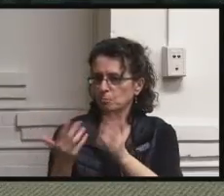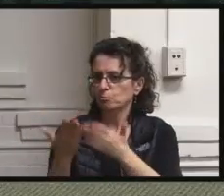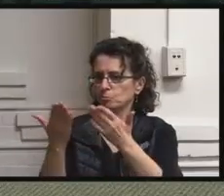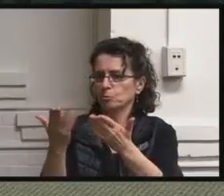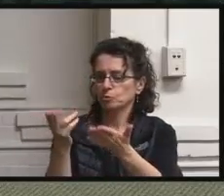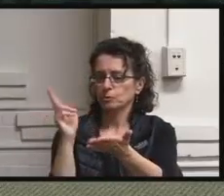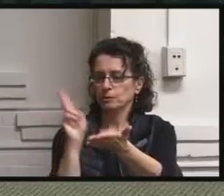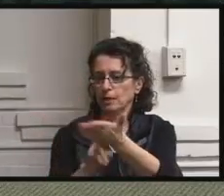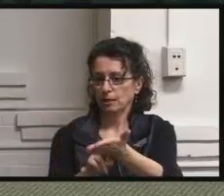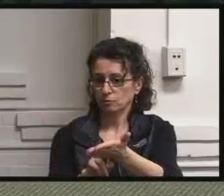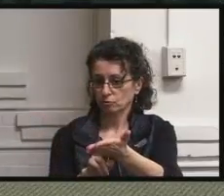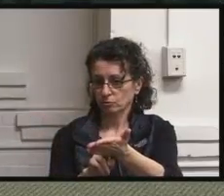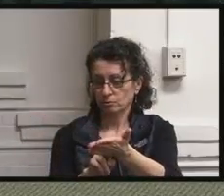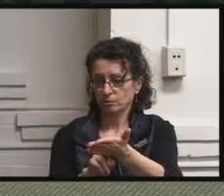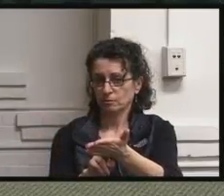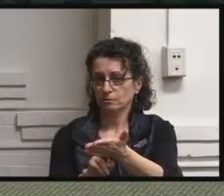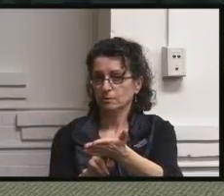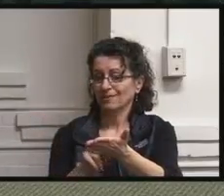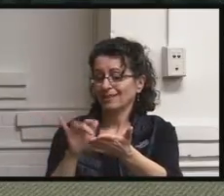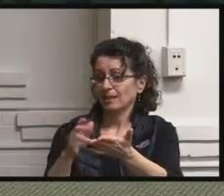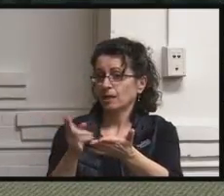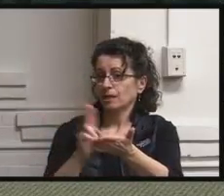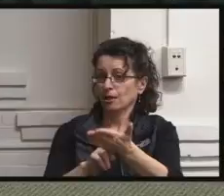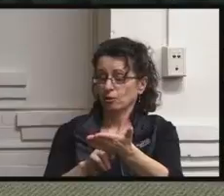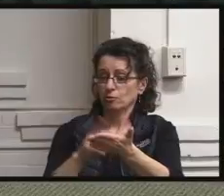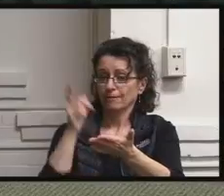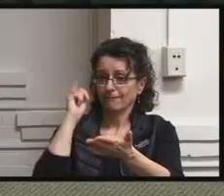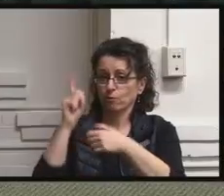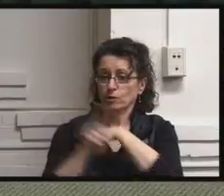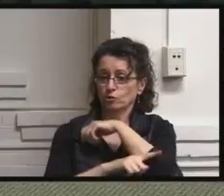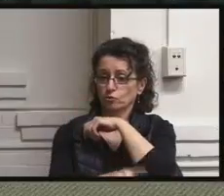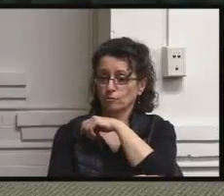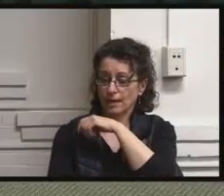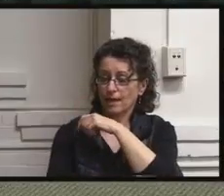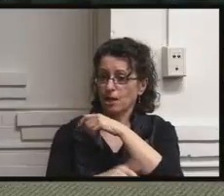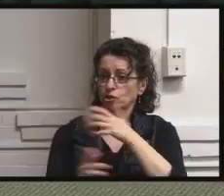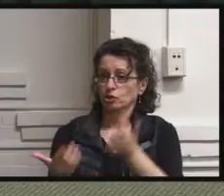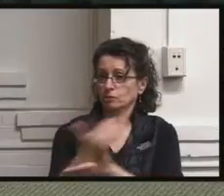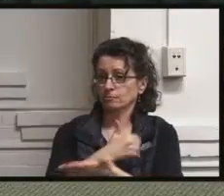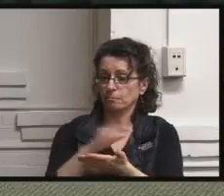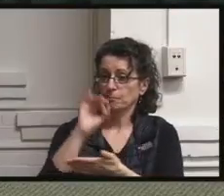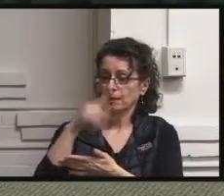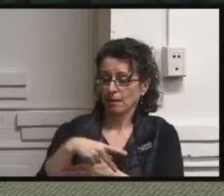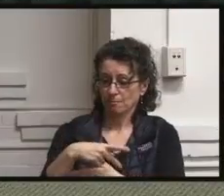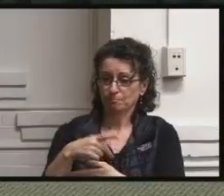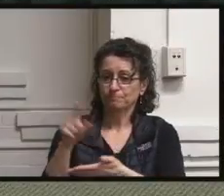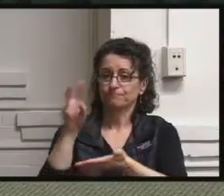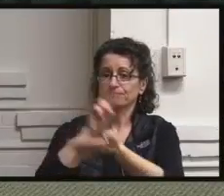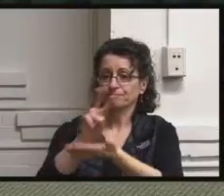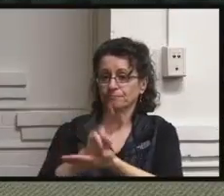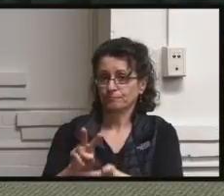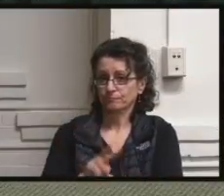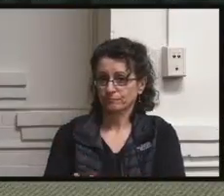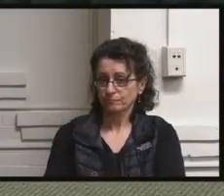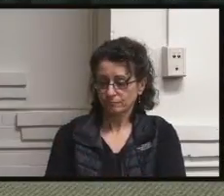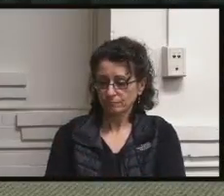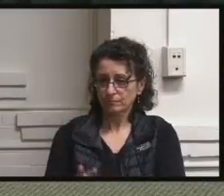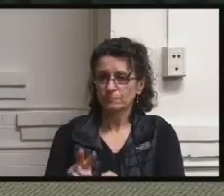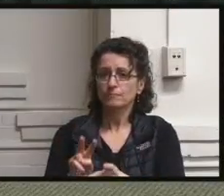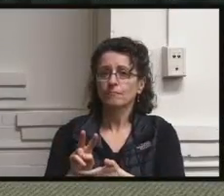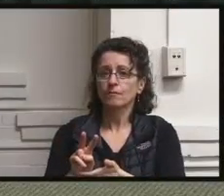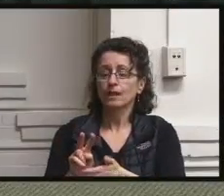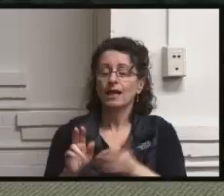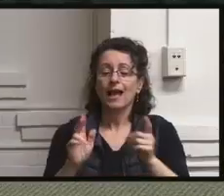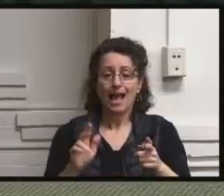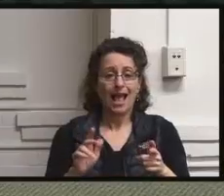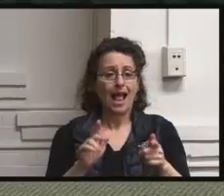will provide for trash collection every other week with a corresponding extension of